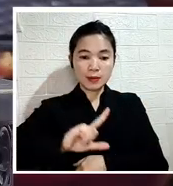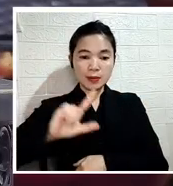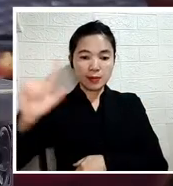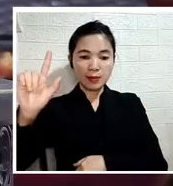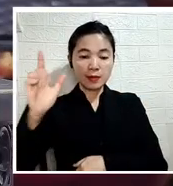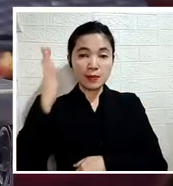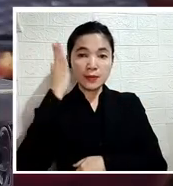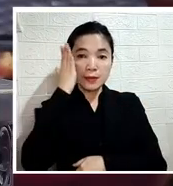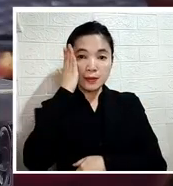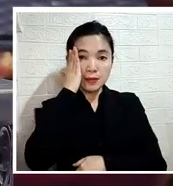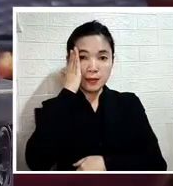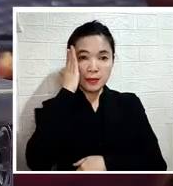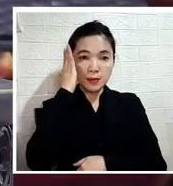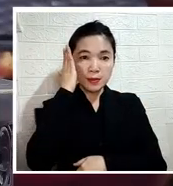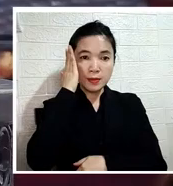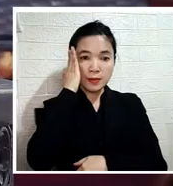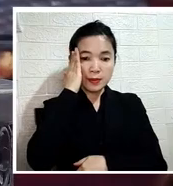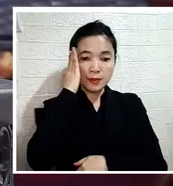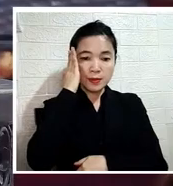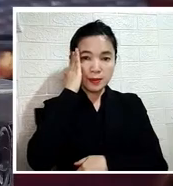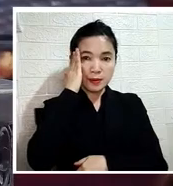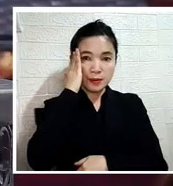Lord,